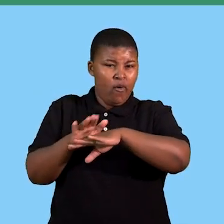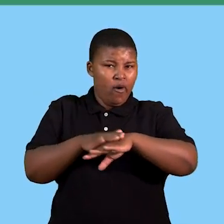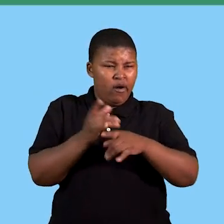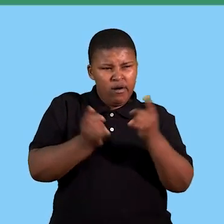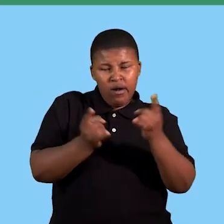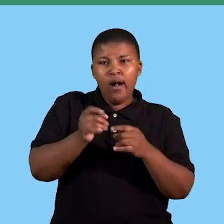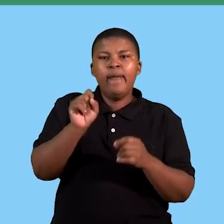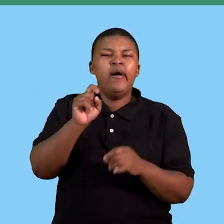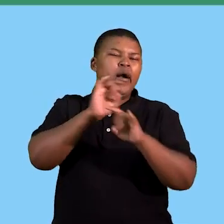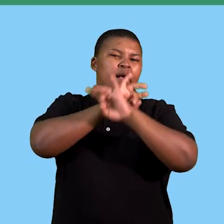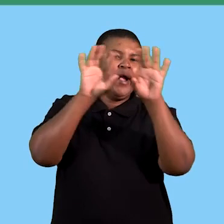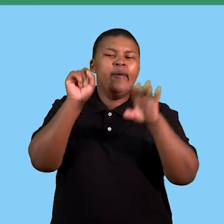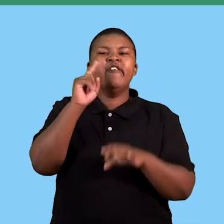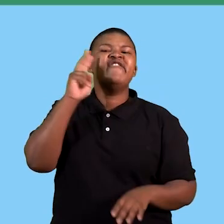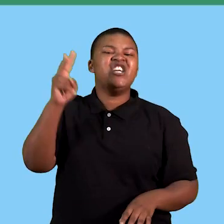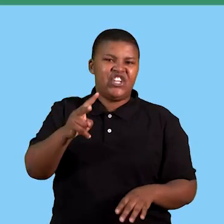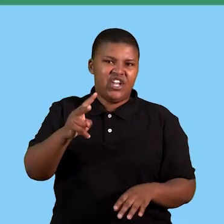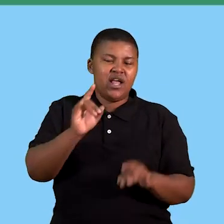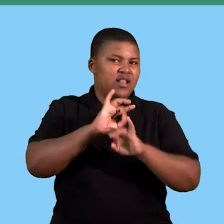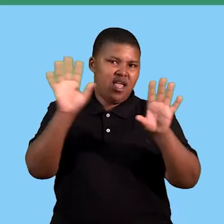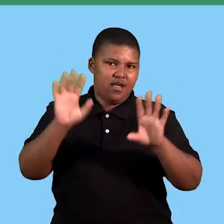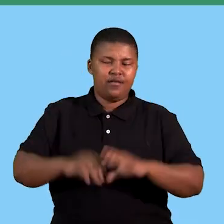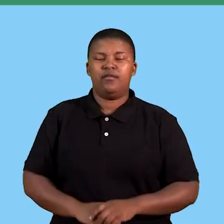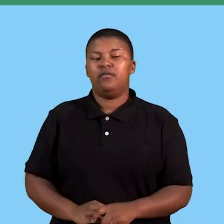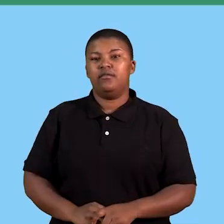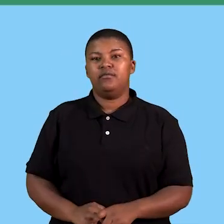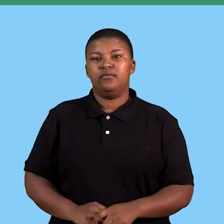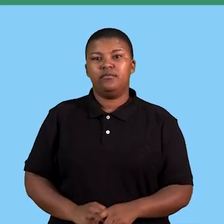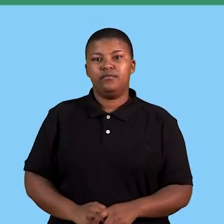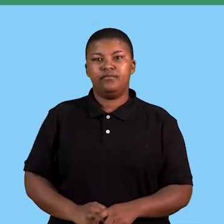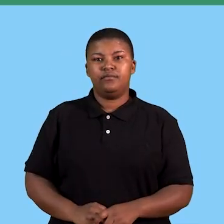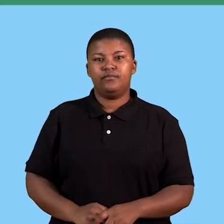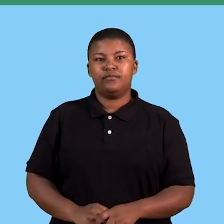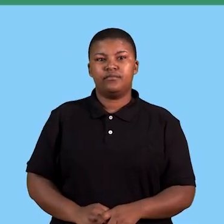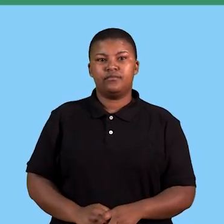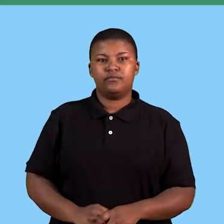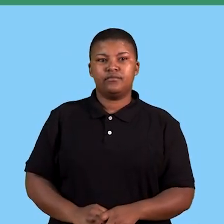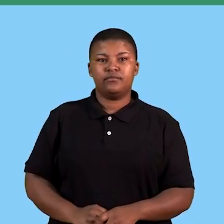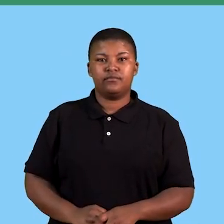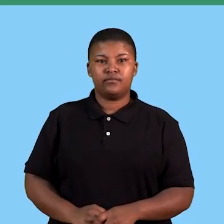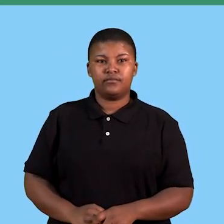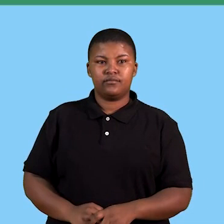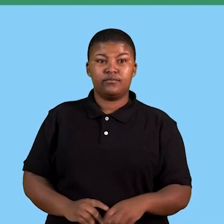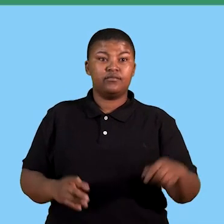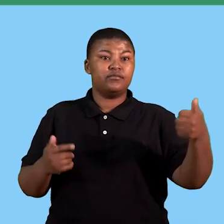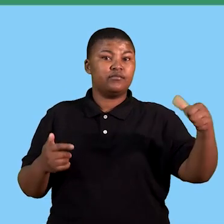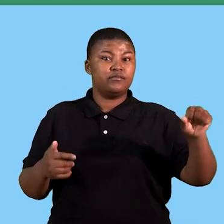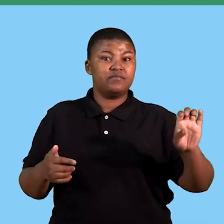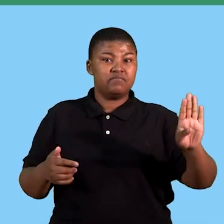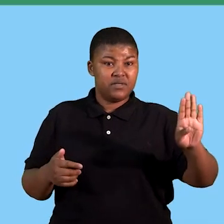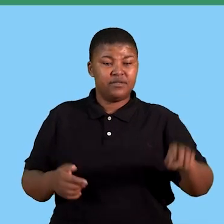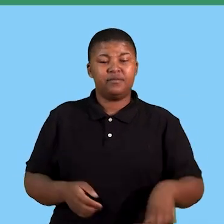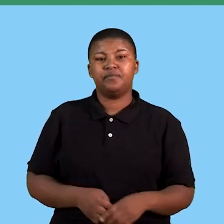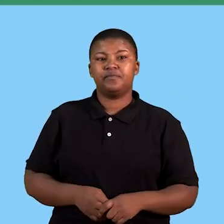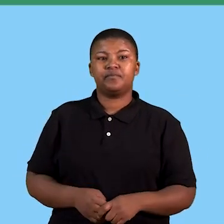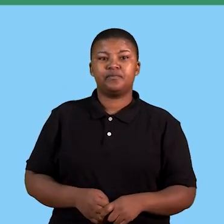their business, and therefore this should be the vision of the business. In the second, or in the B